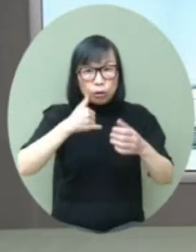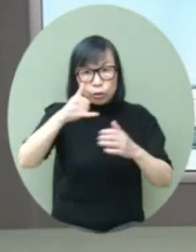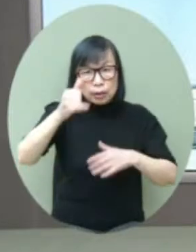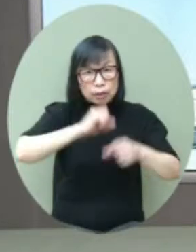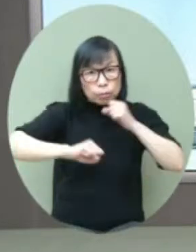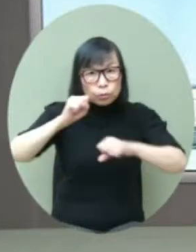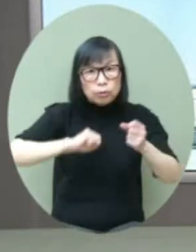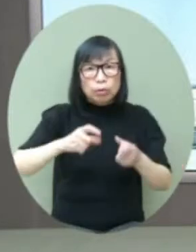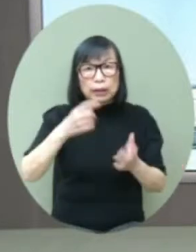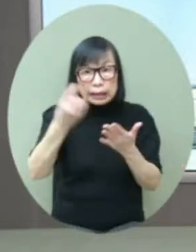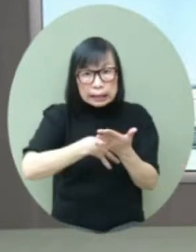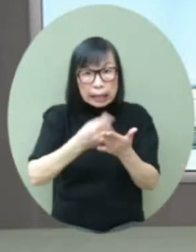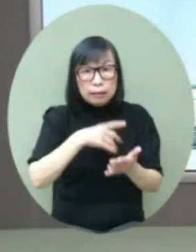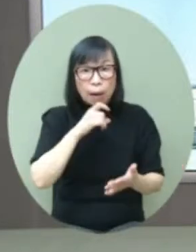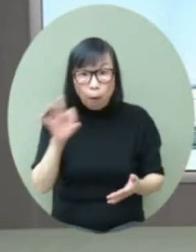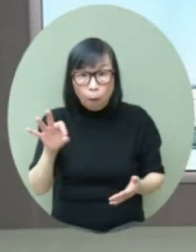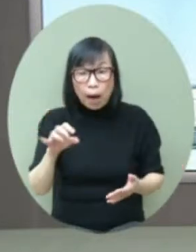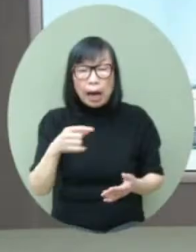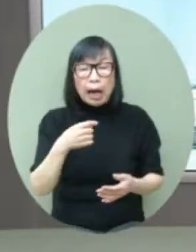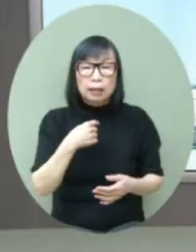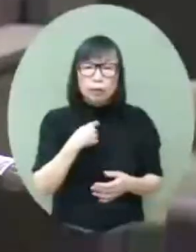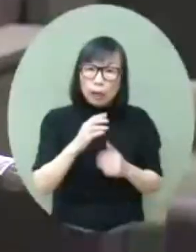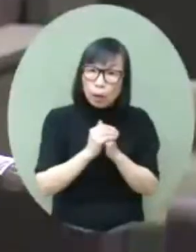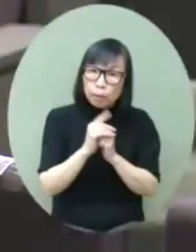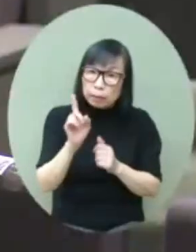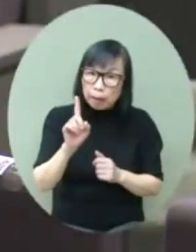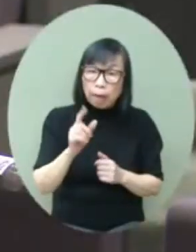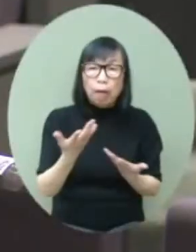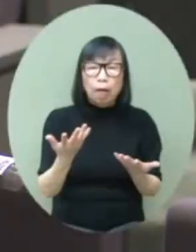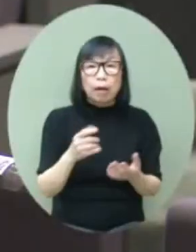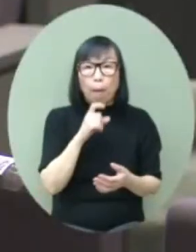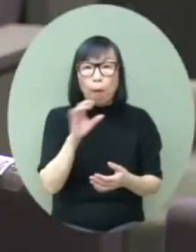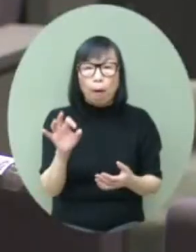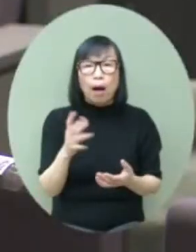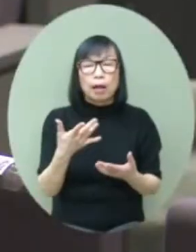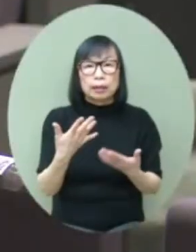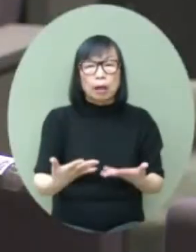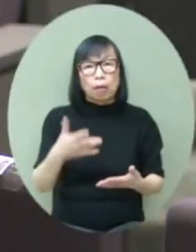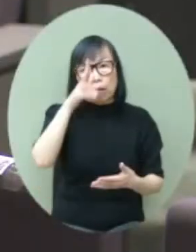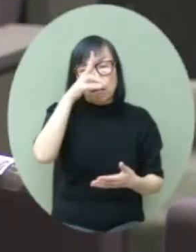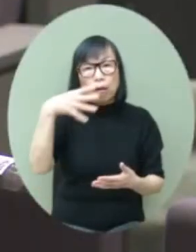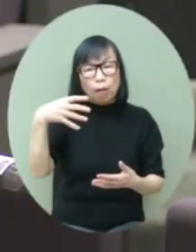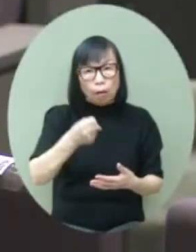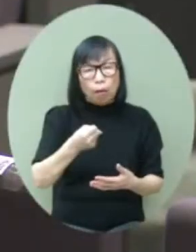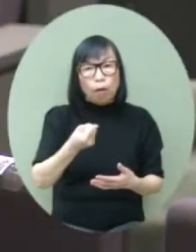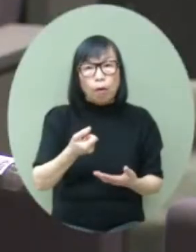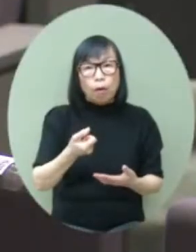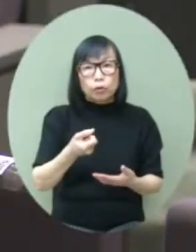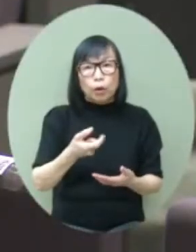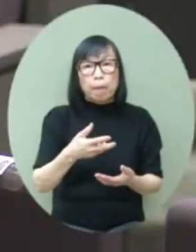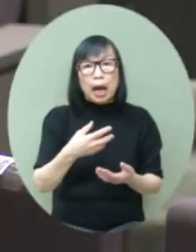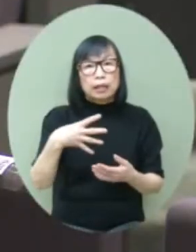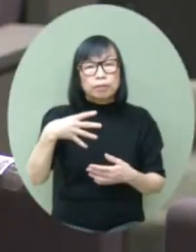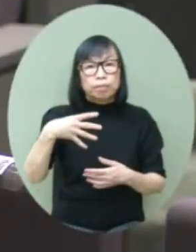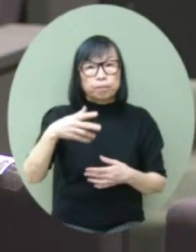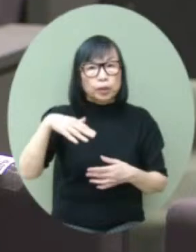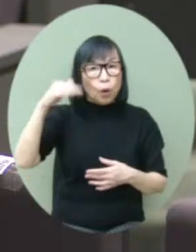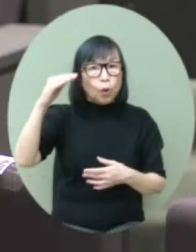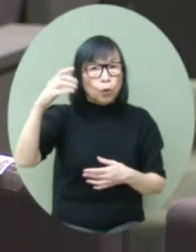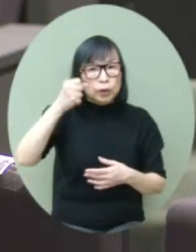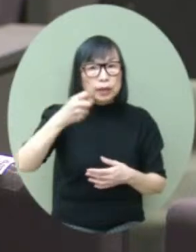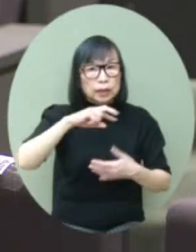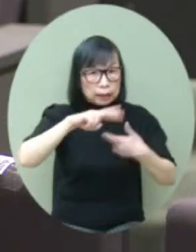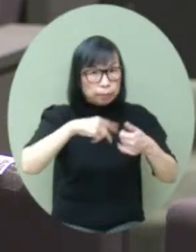in the midst of the epidemic, are there any guidelines or requirements? And secondly, many officials and